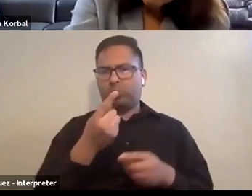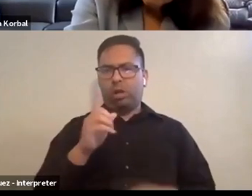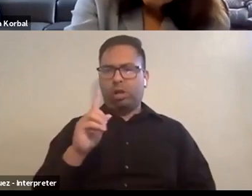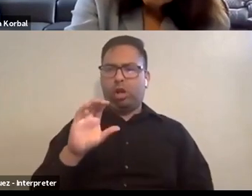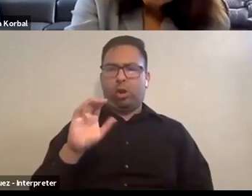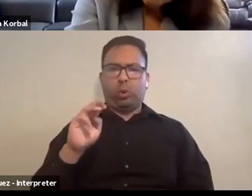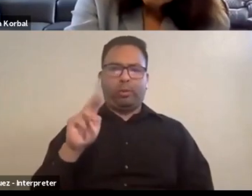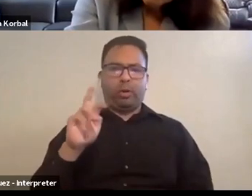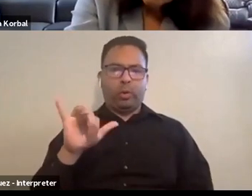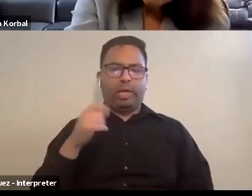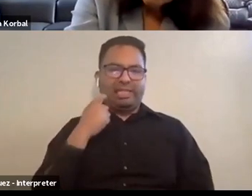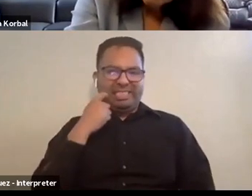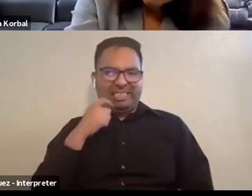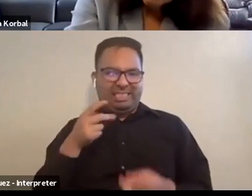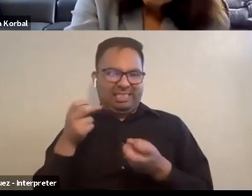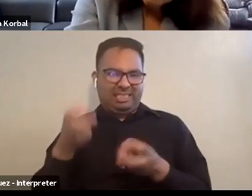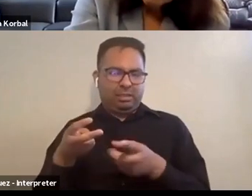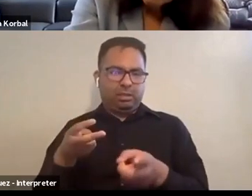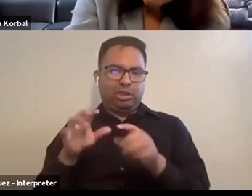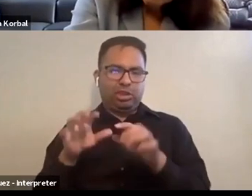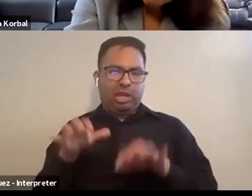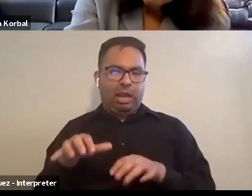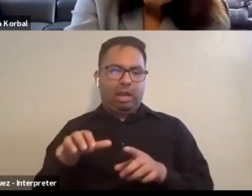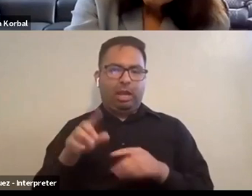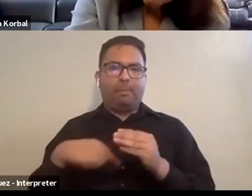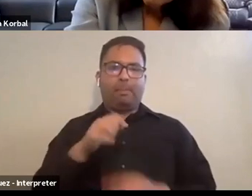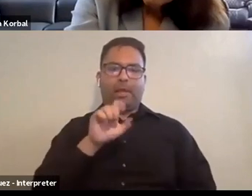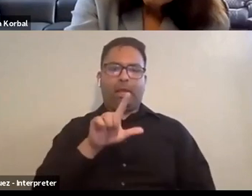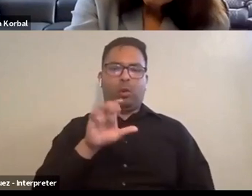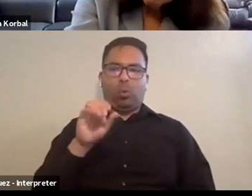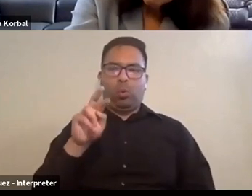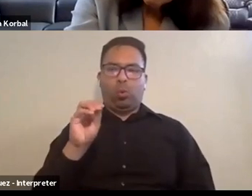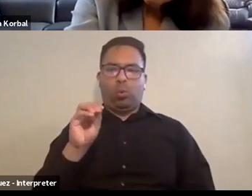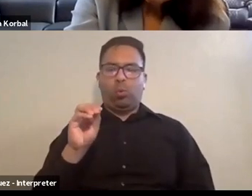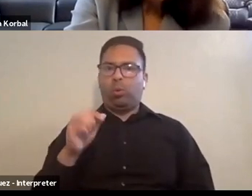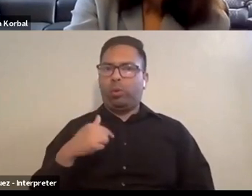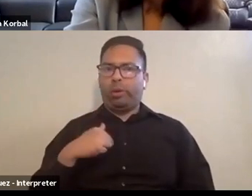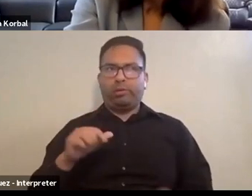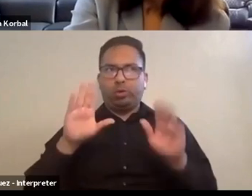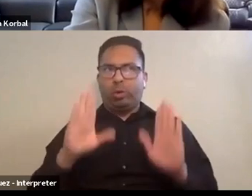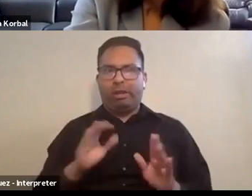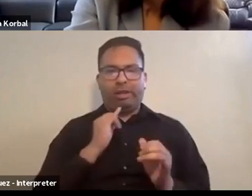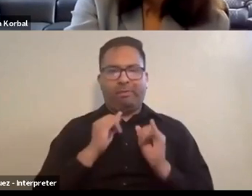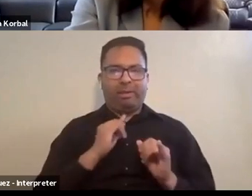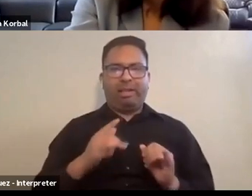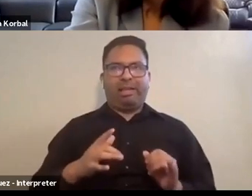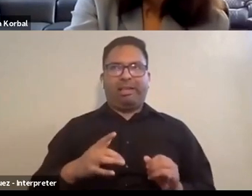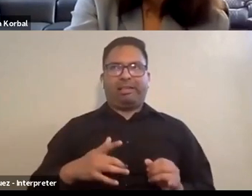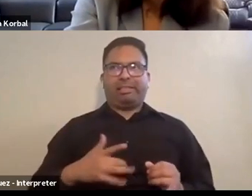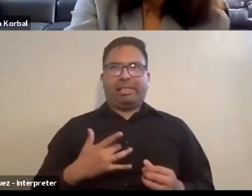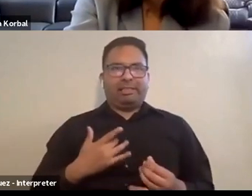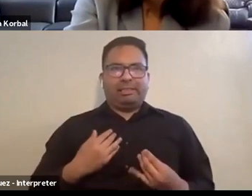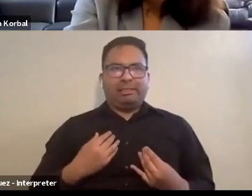chat on El Corno. It has some excellent interviews, and there's some that give you a sense